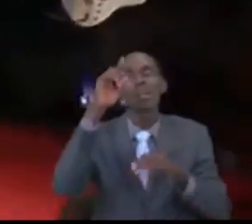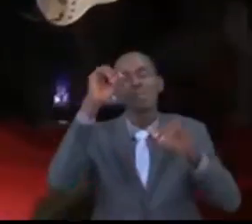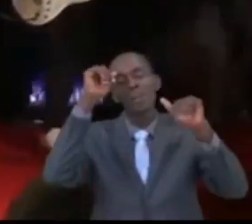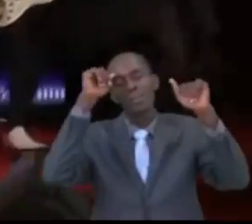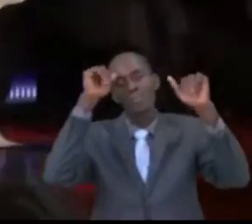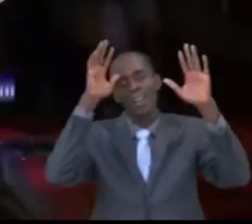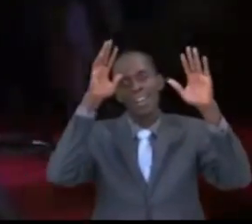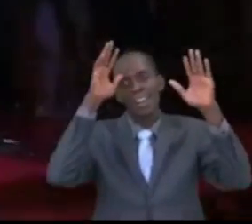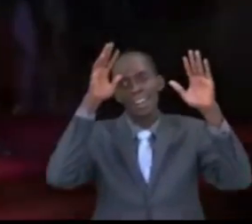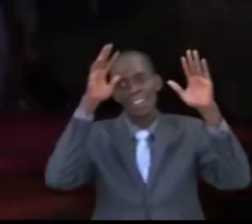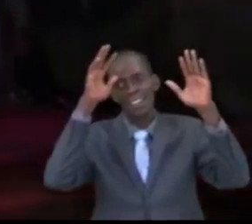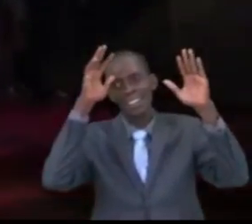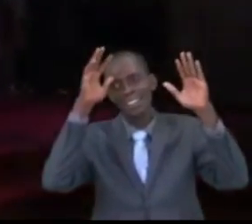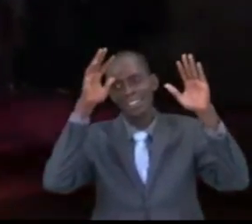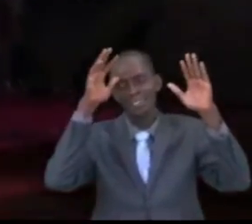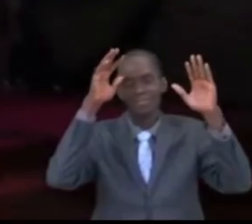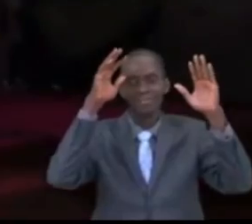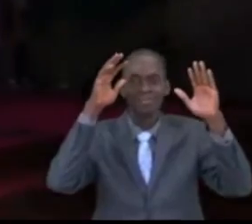dupe papa.